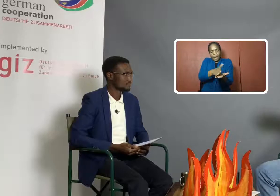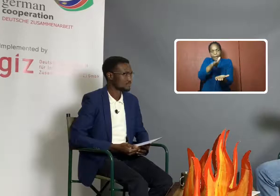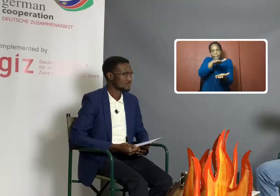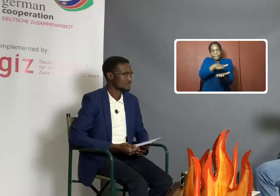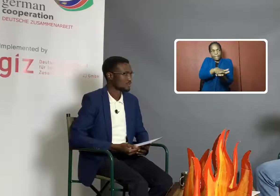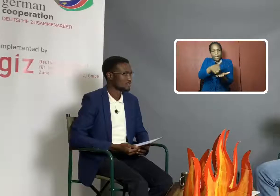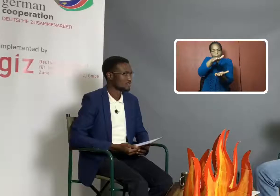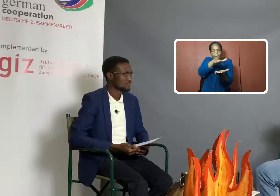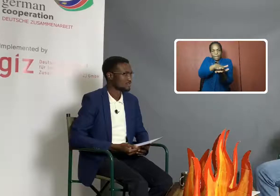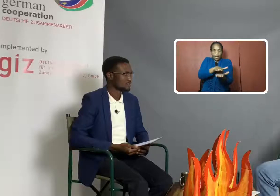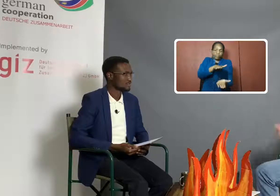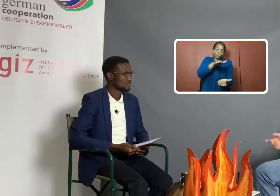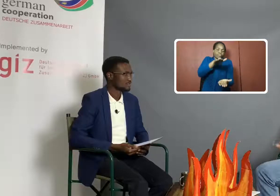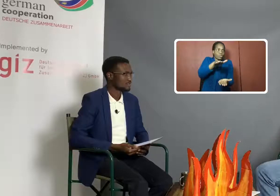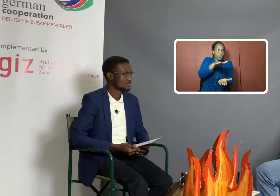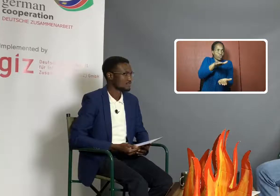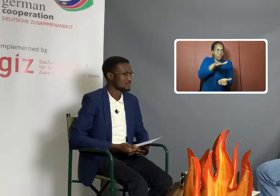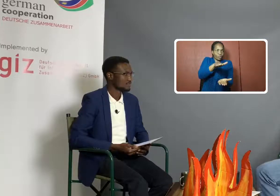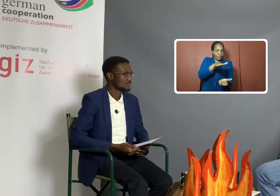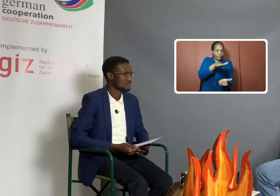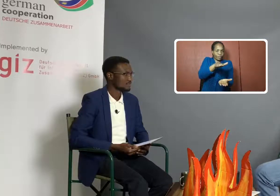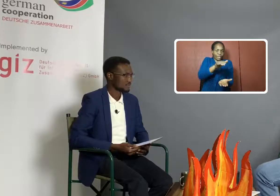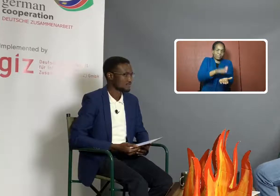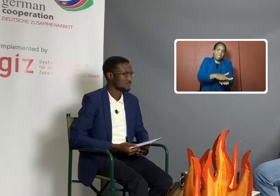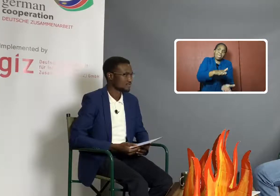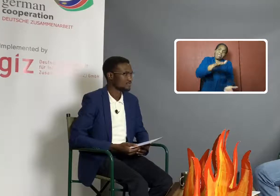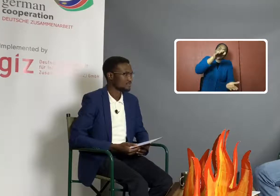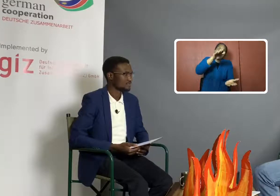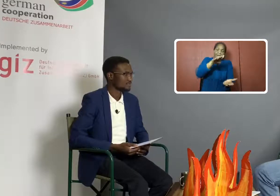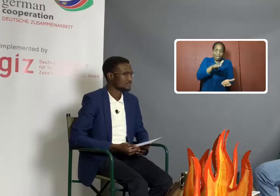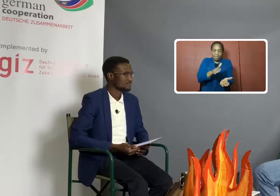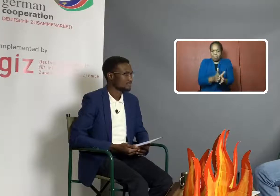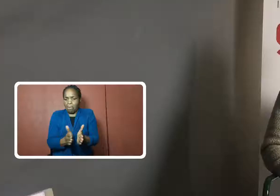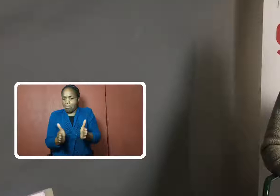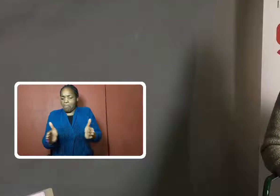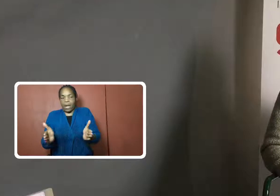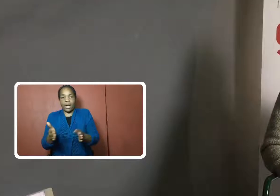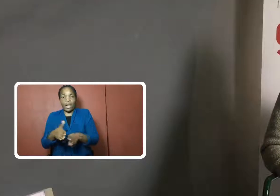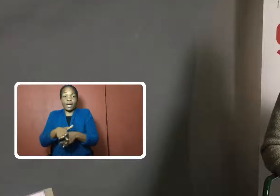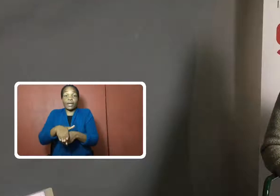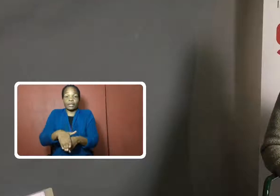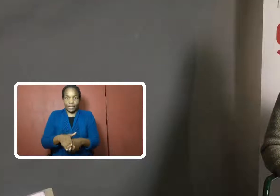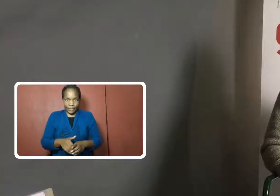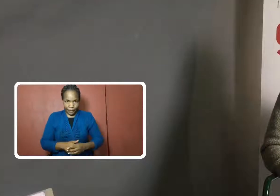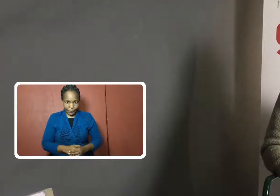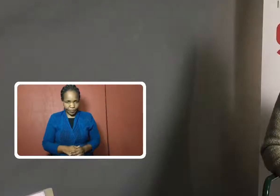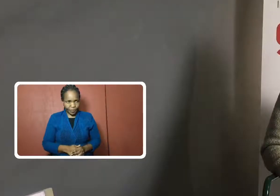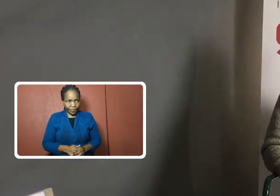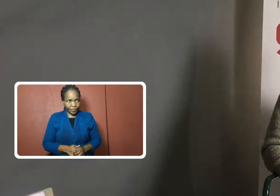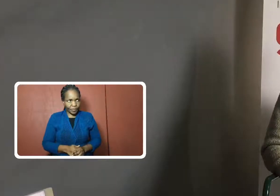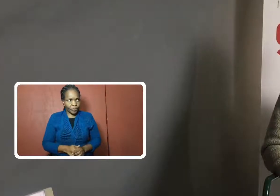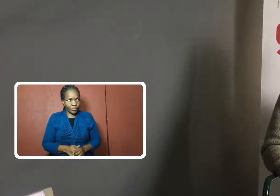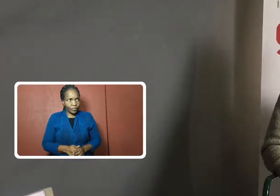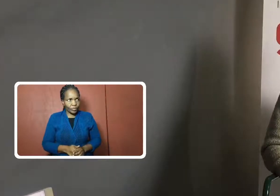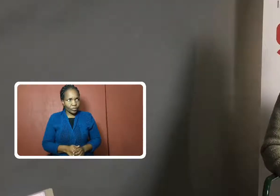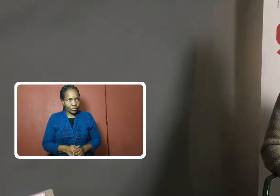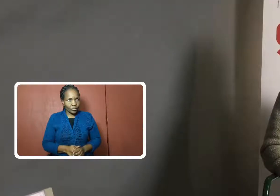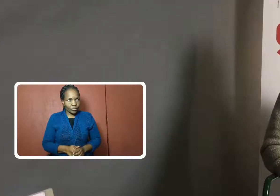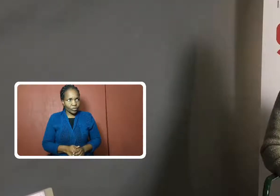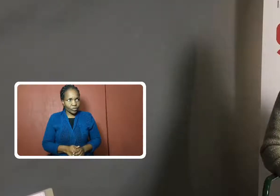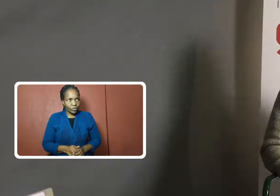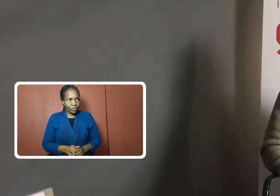beam. Okay. And this beam can have any length. And with this laminating process, we are